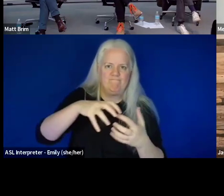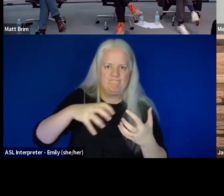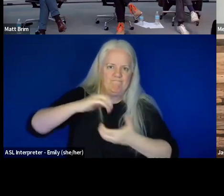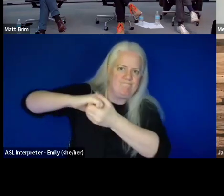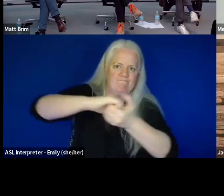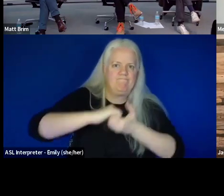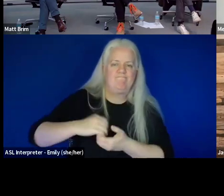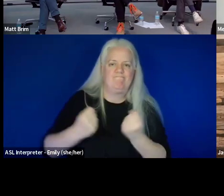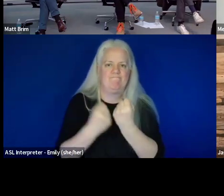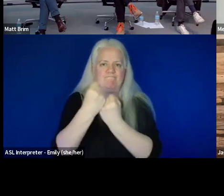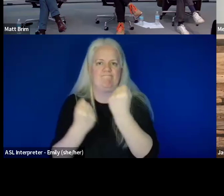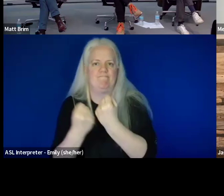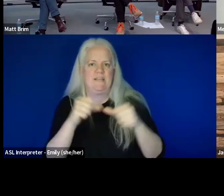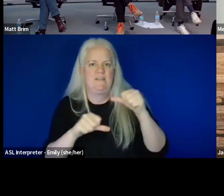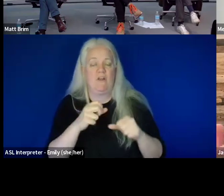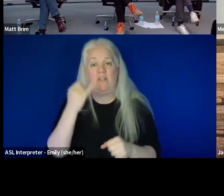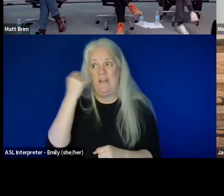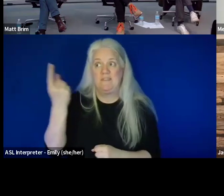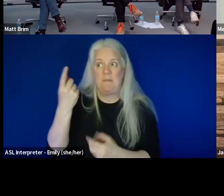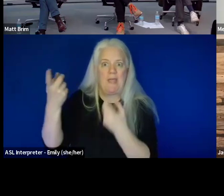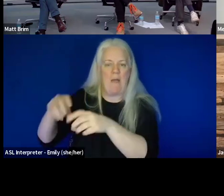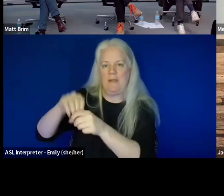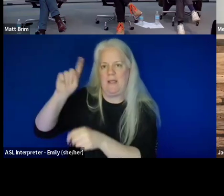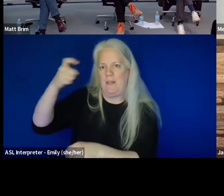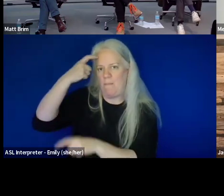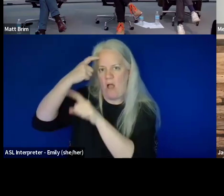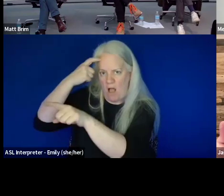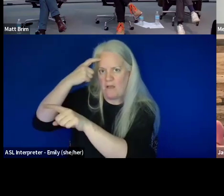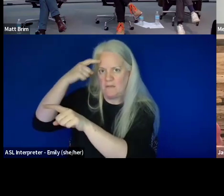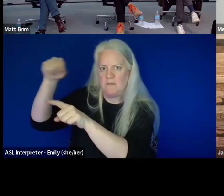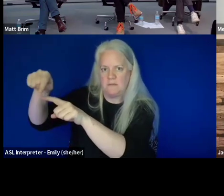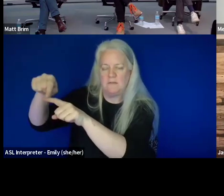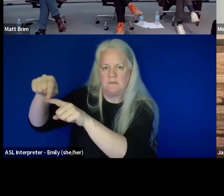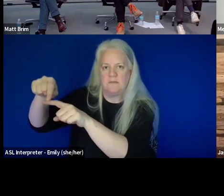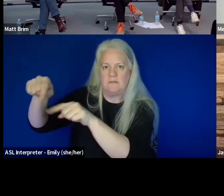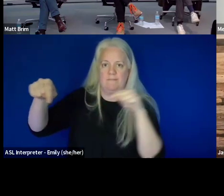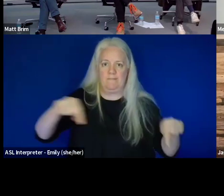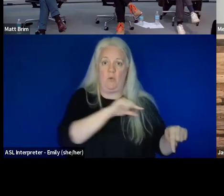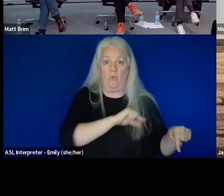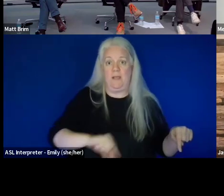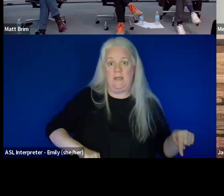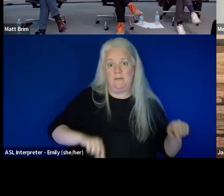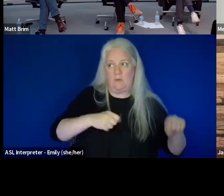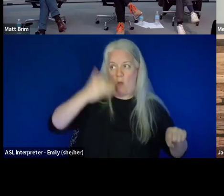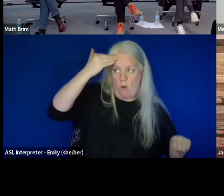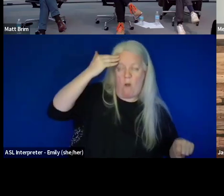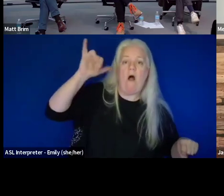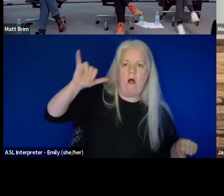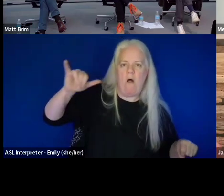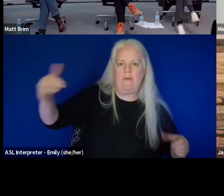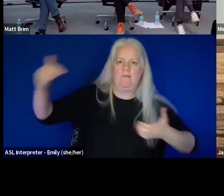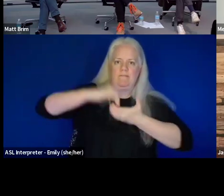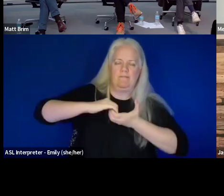if something's happening in the Bronx, it can be co-elevated by groups in Queens and vice versa. It allows people